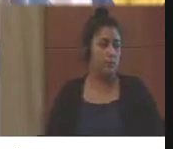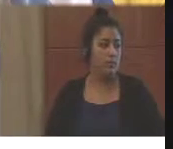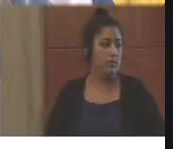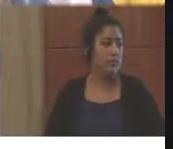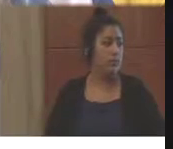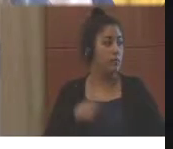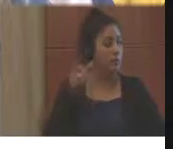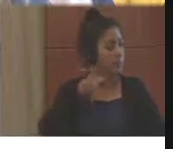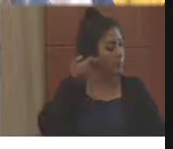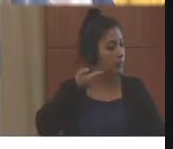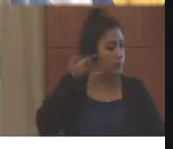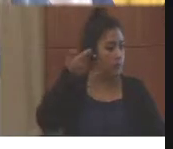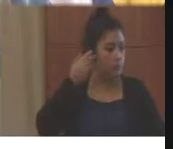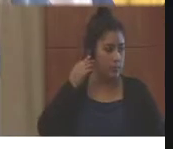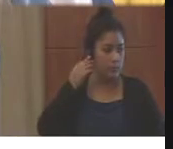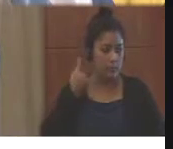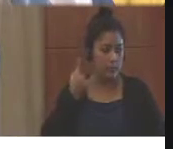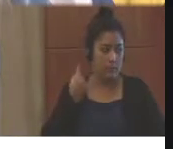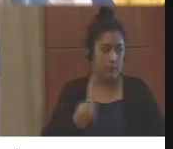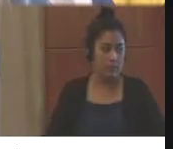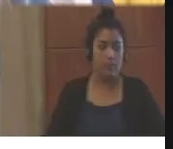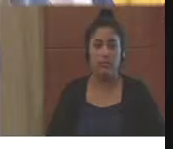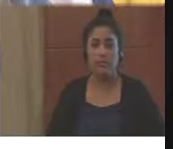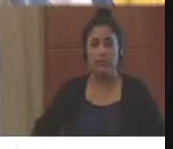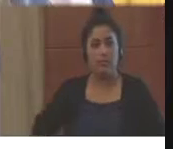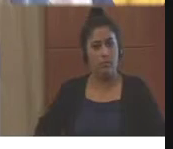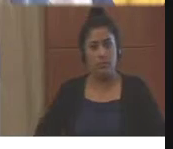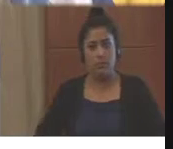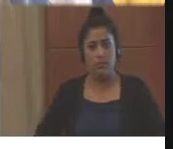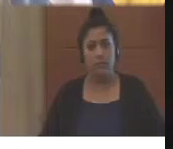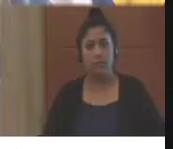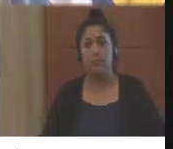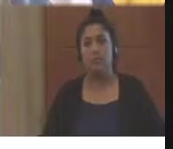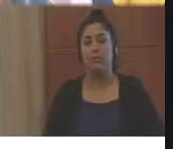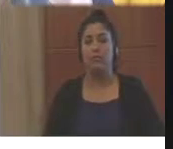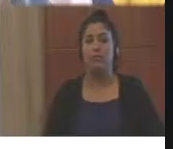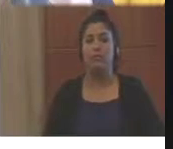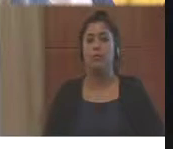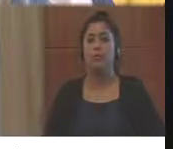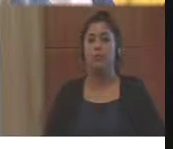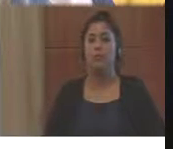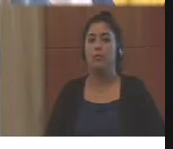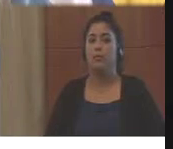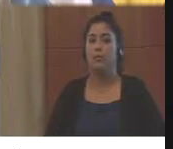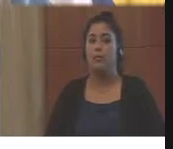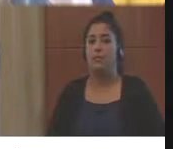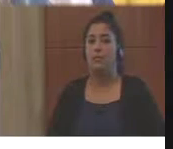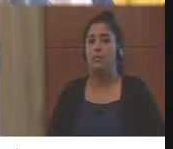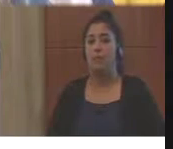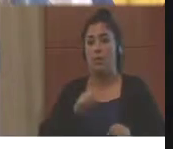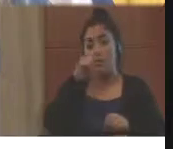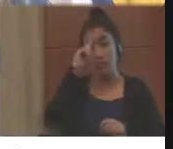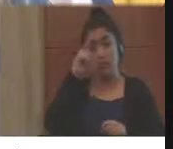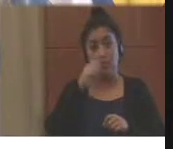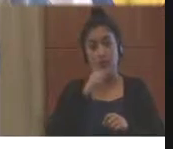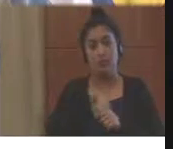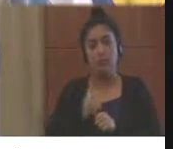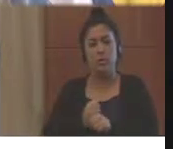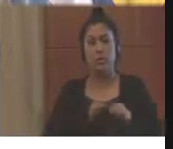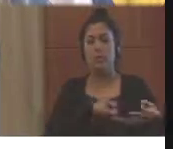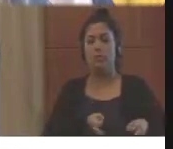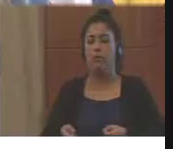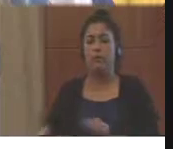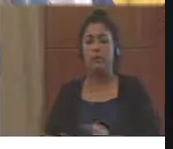DRR and accountability processes, which call for the recognition of the work and inputs